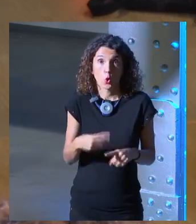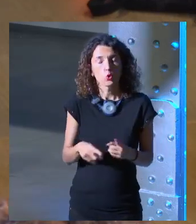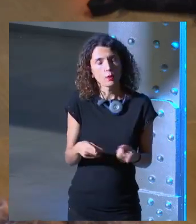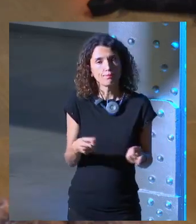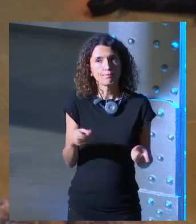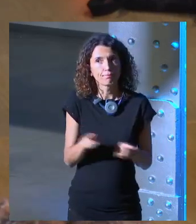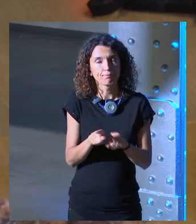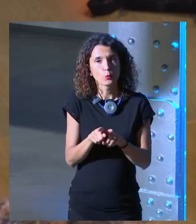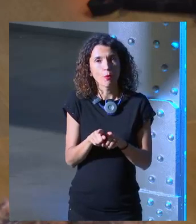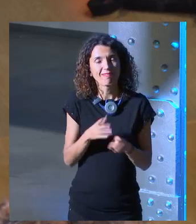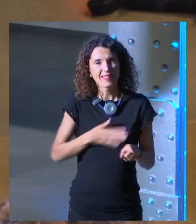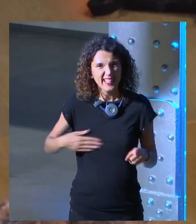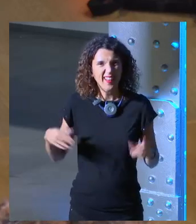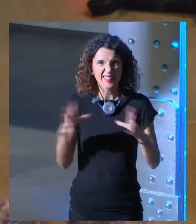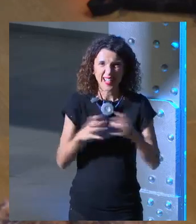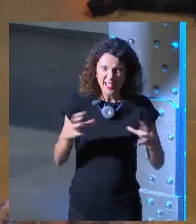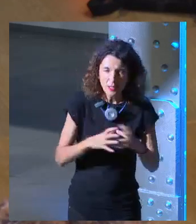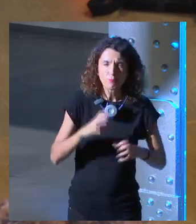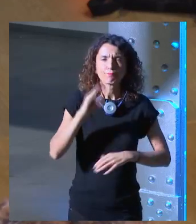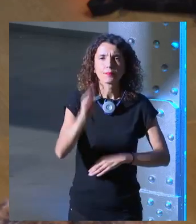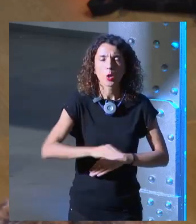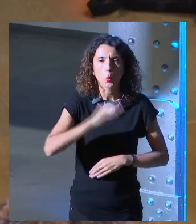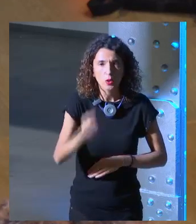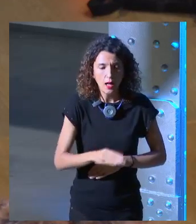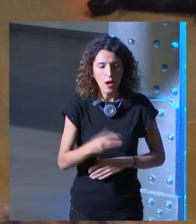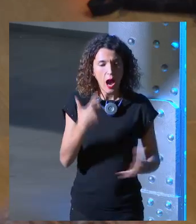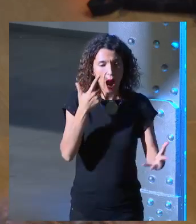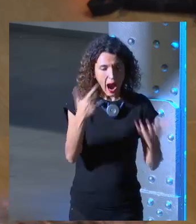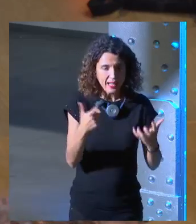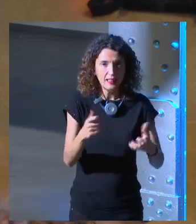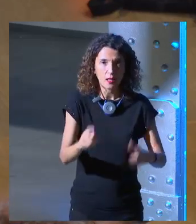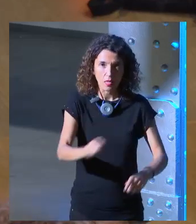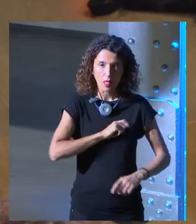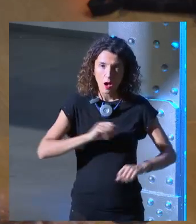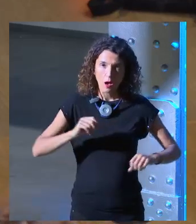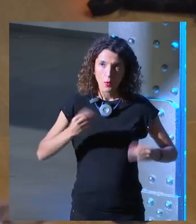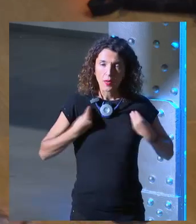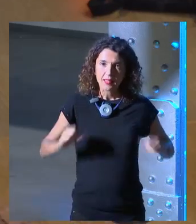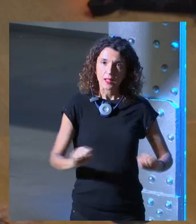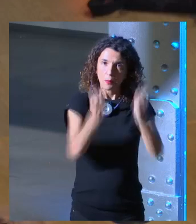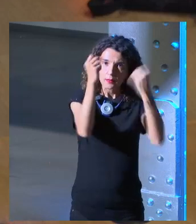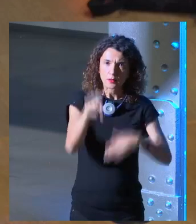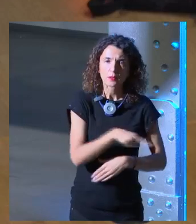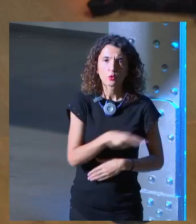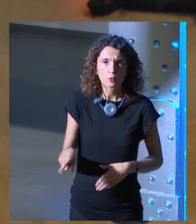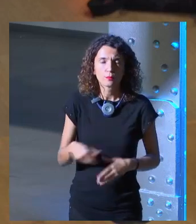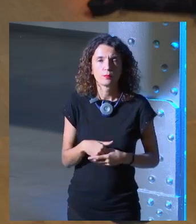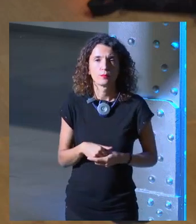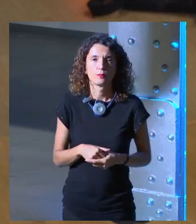person, and one of the things that I was looking forward to ask you is whether art saves